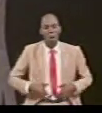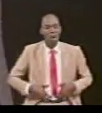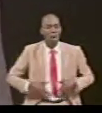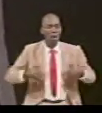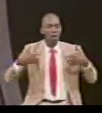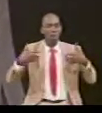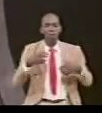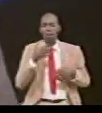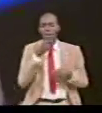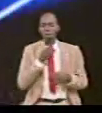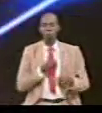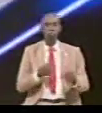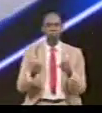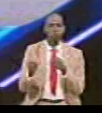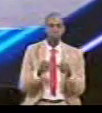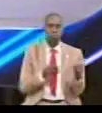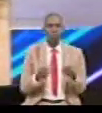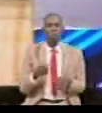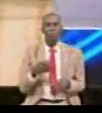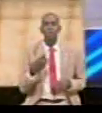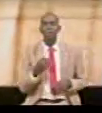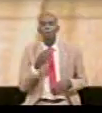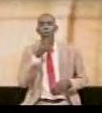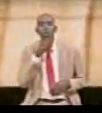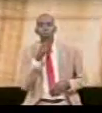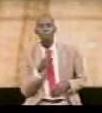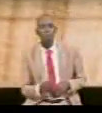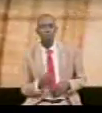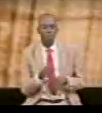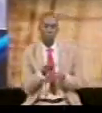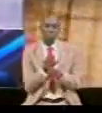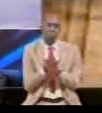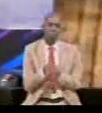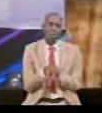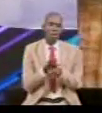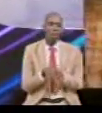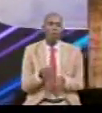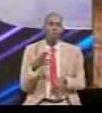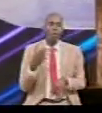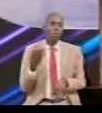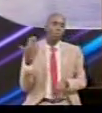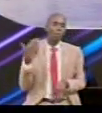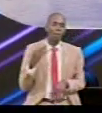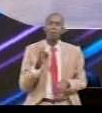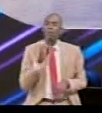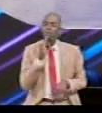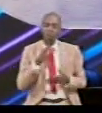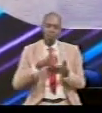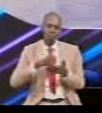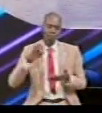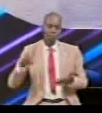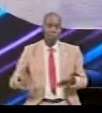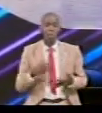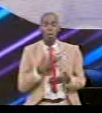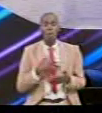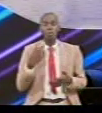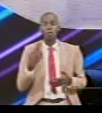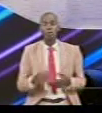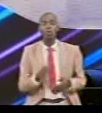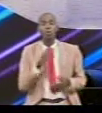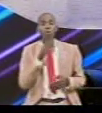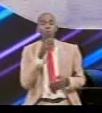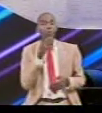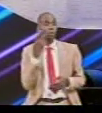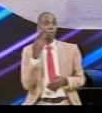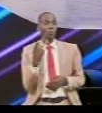old fighting and the old hypocrisies passed away. And behold,